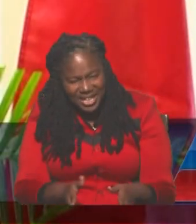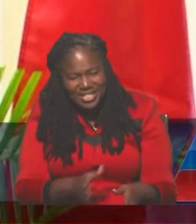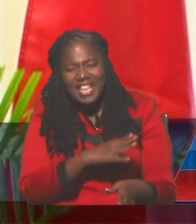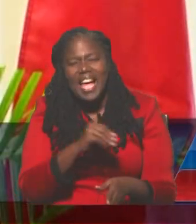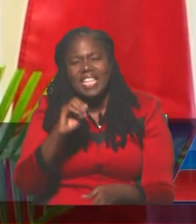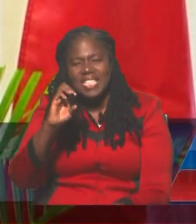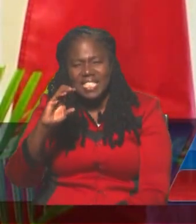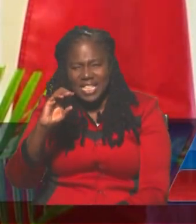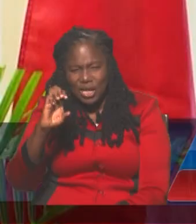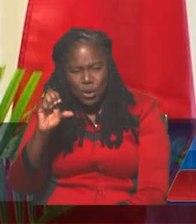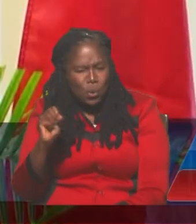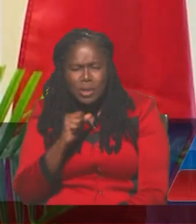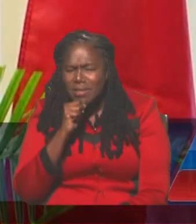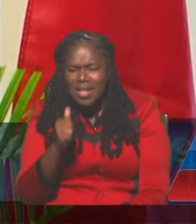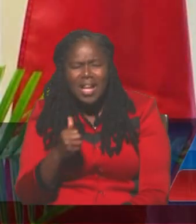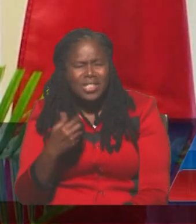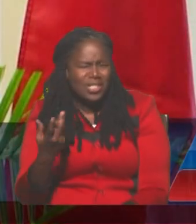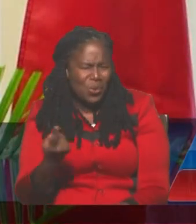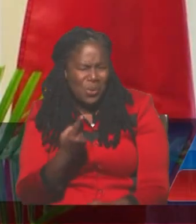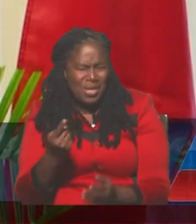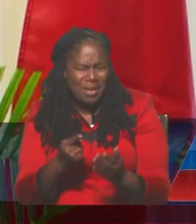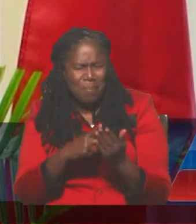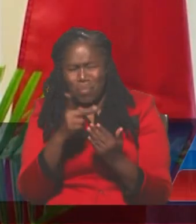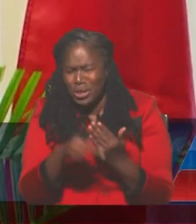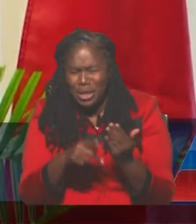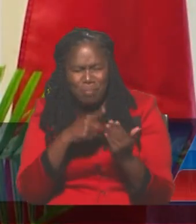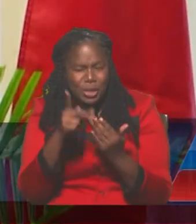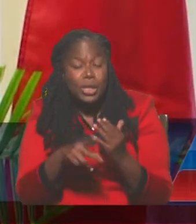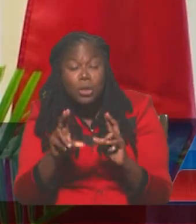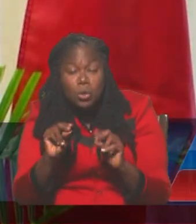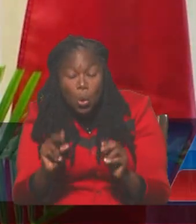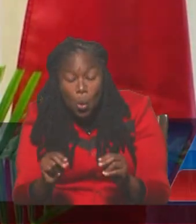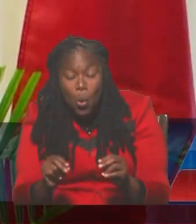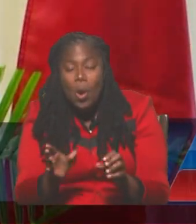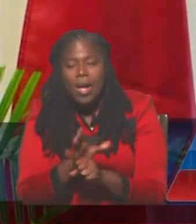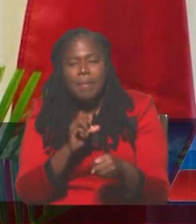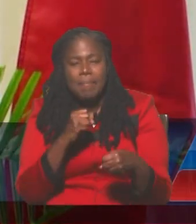are not simply running projects, you are shaping Tobago's destiny.